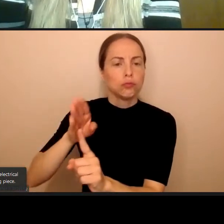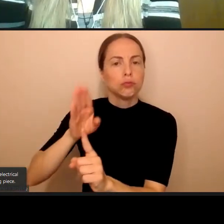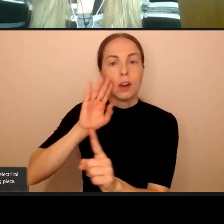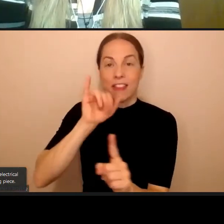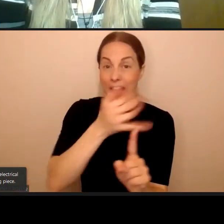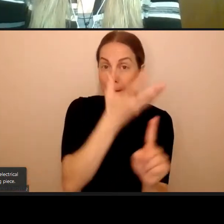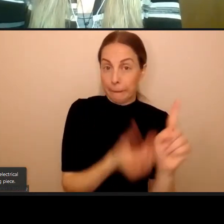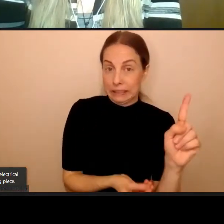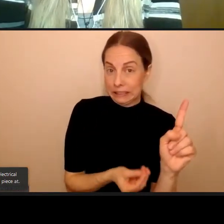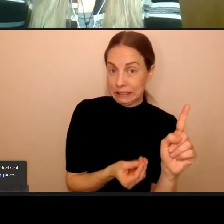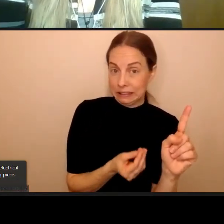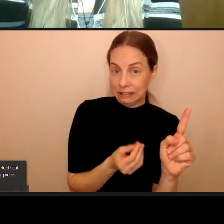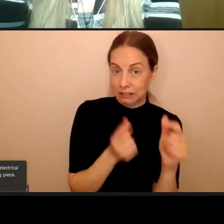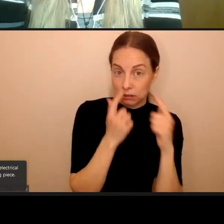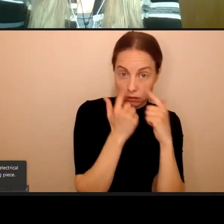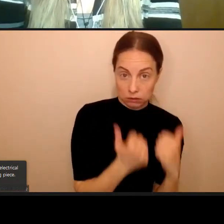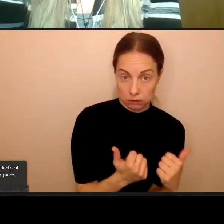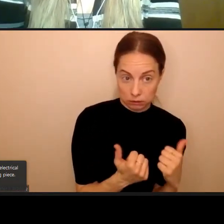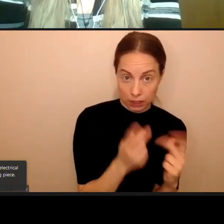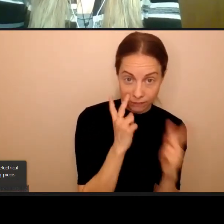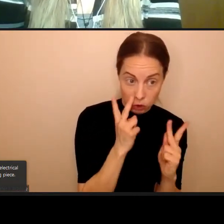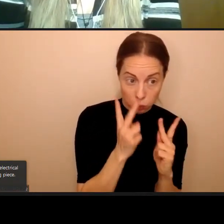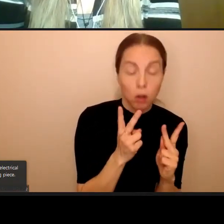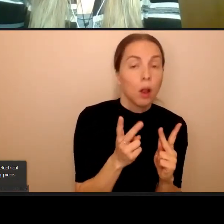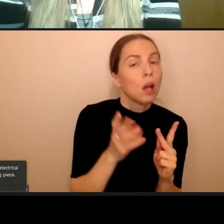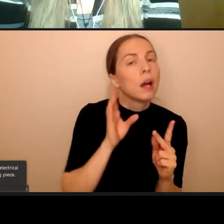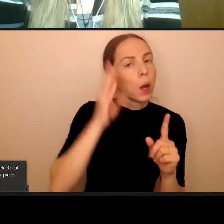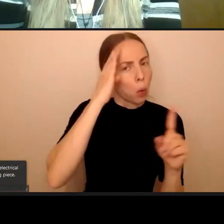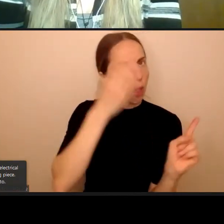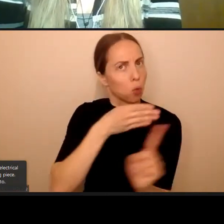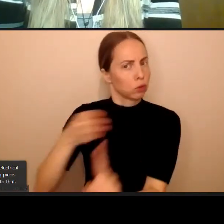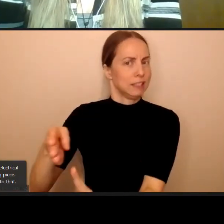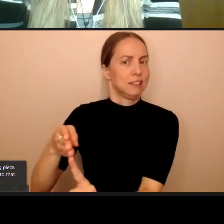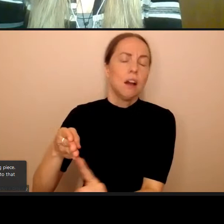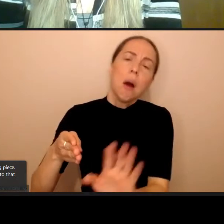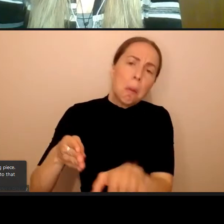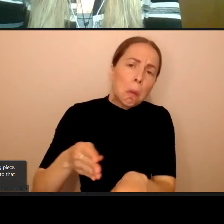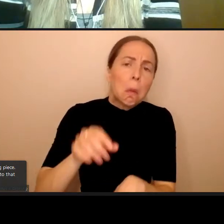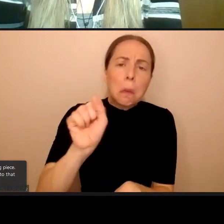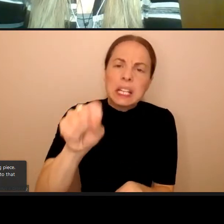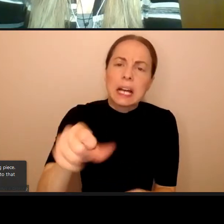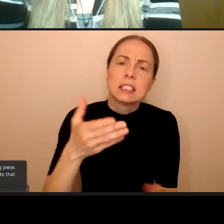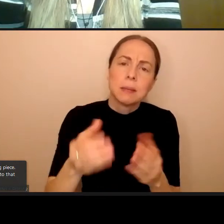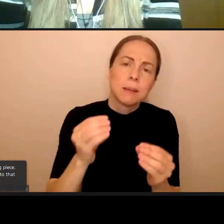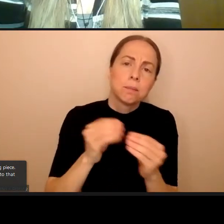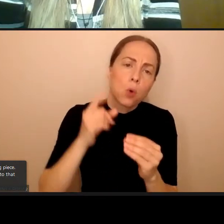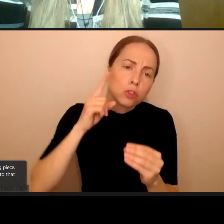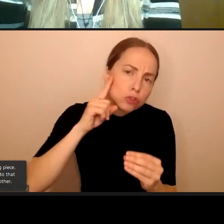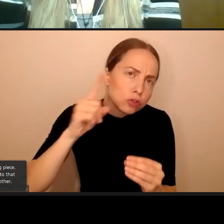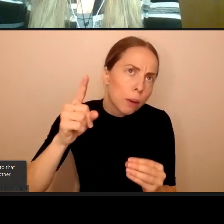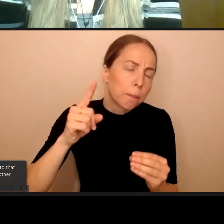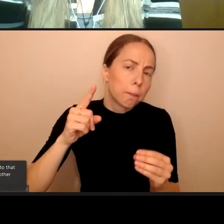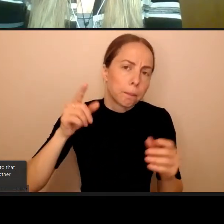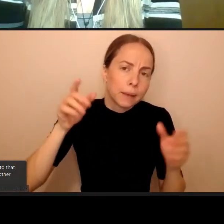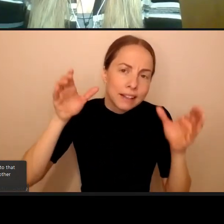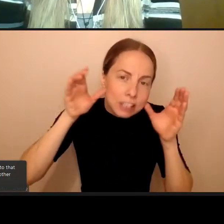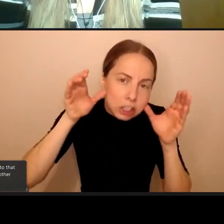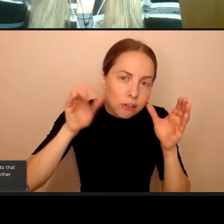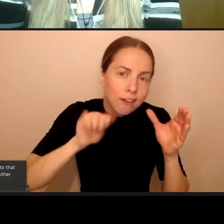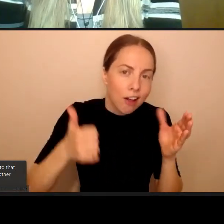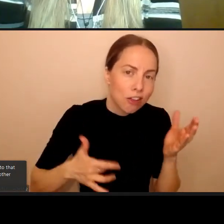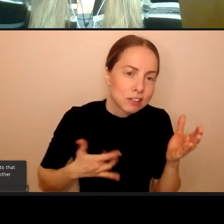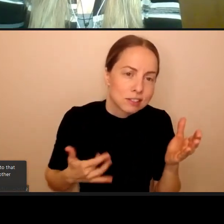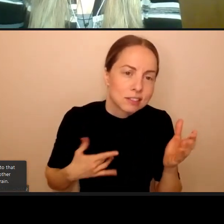piece. And so, yes, there is something to that. We have maybe sharper hearing or other senses, but that's just because